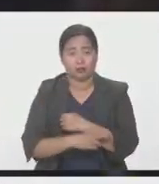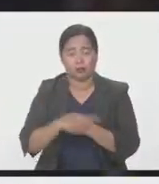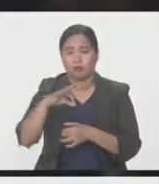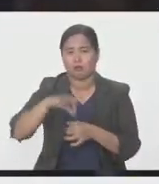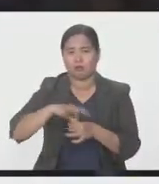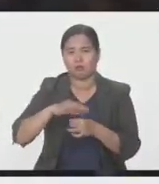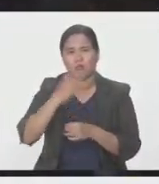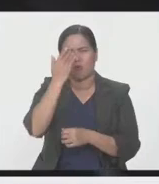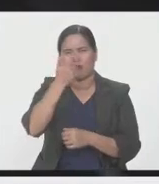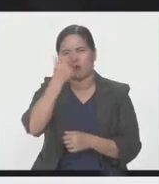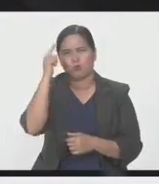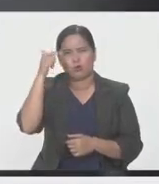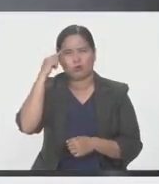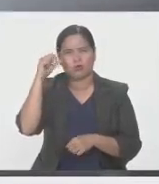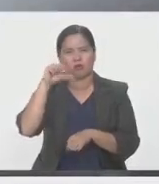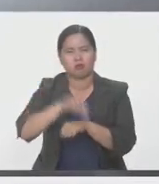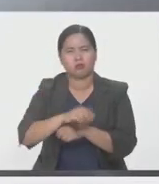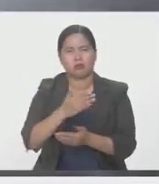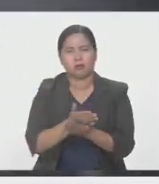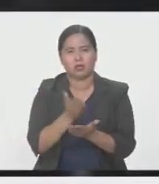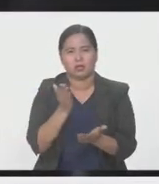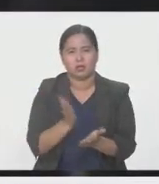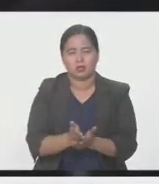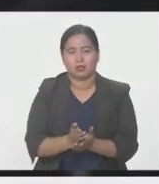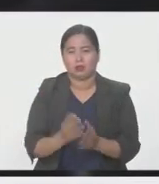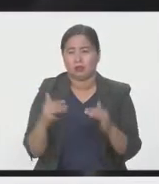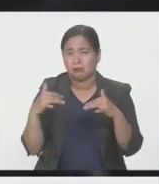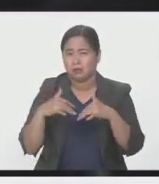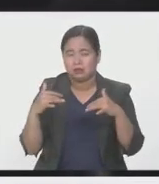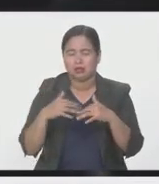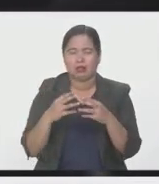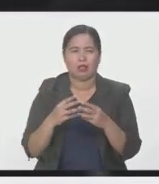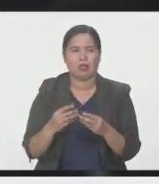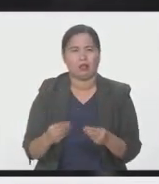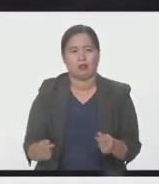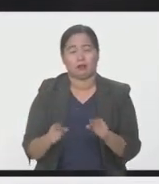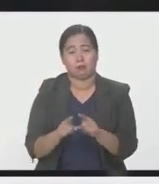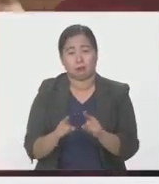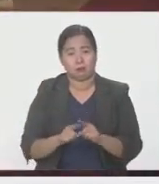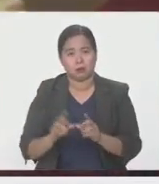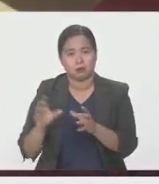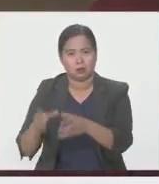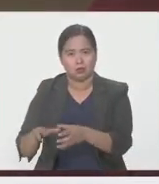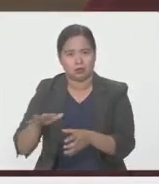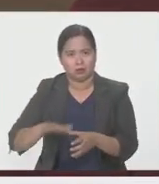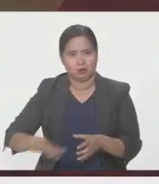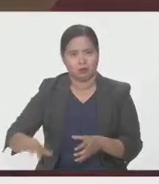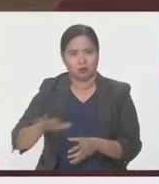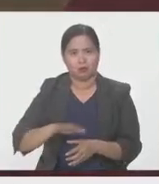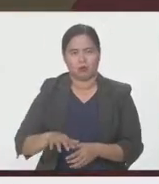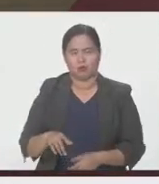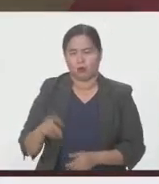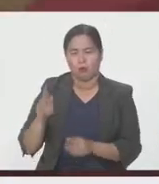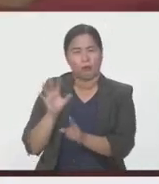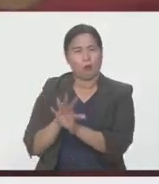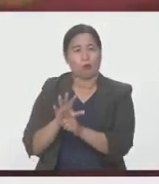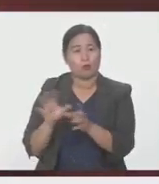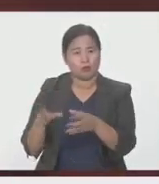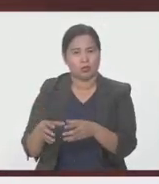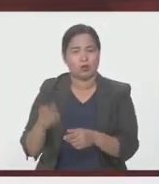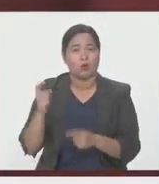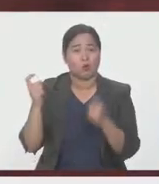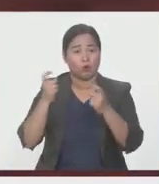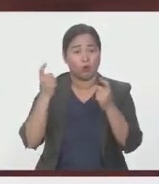the defeat of his government's budget in the Catalan Assembly. Although the Conservative People's Party of Partido Popular won the last